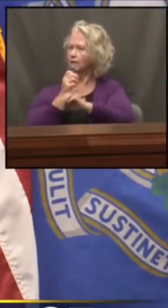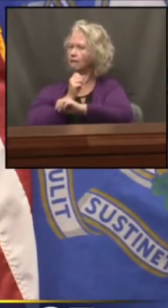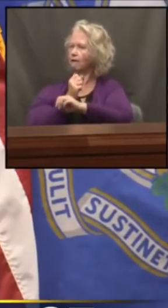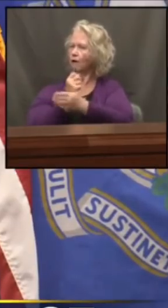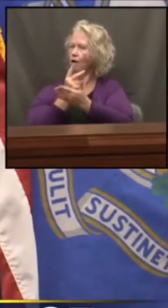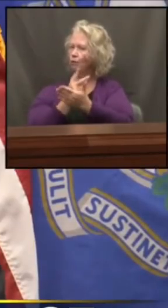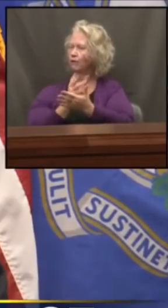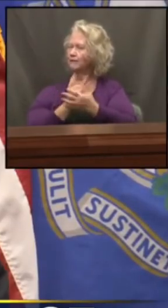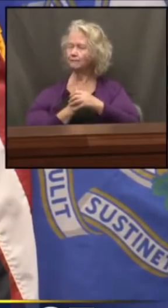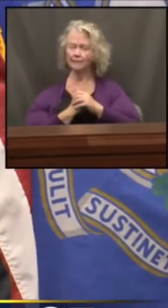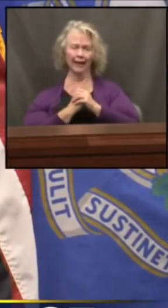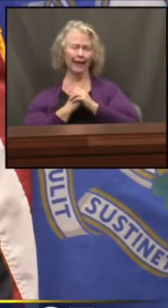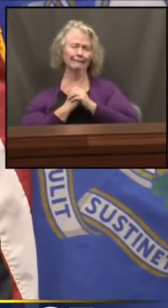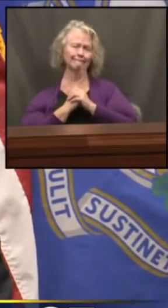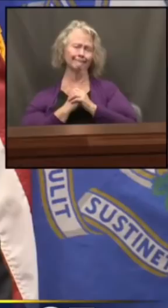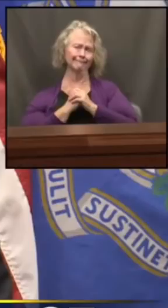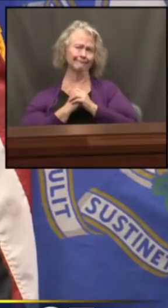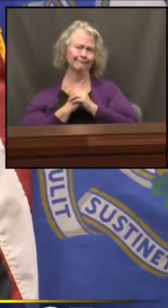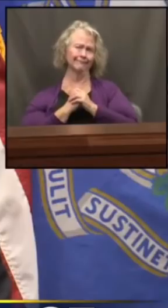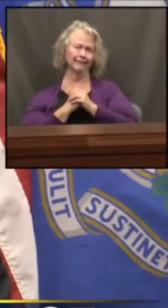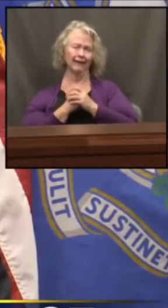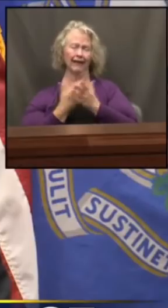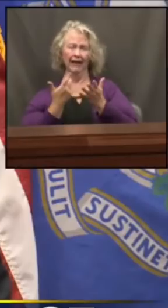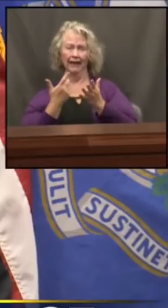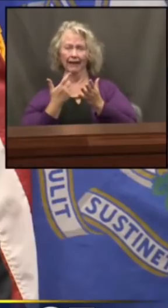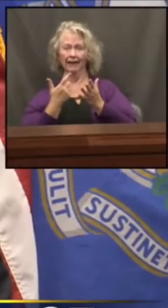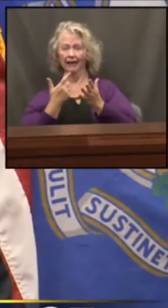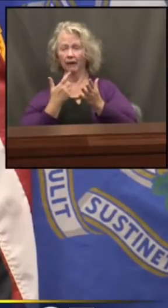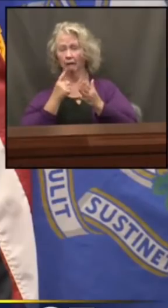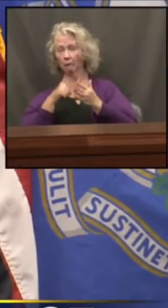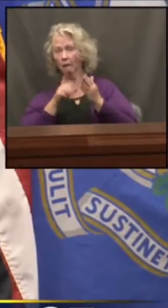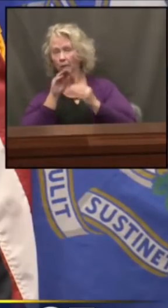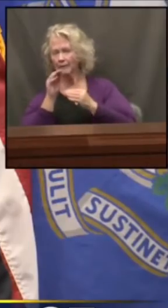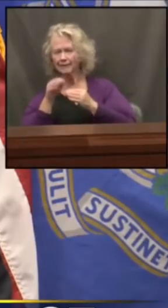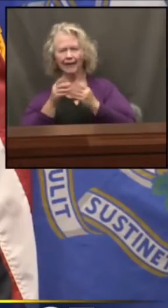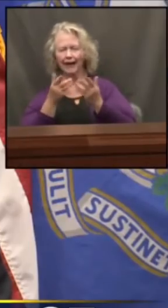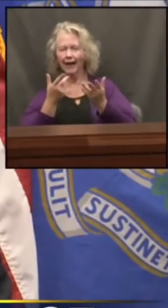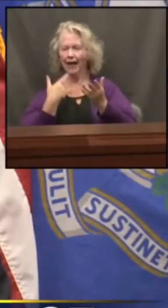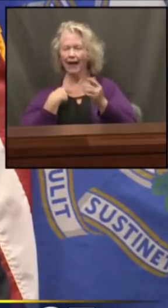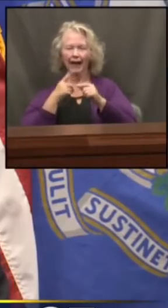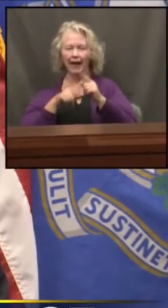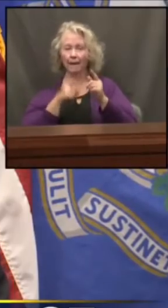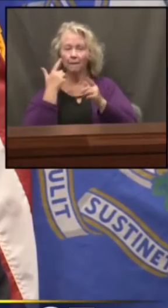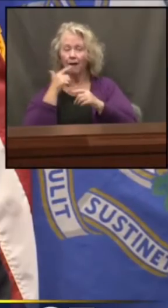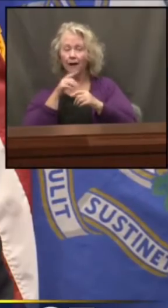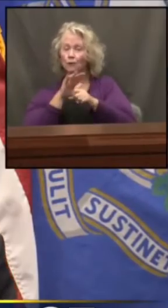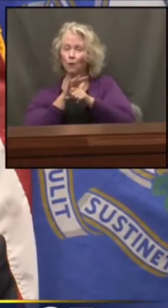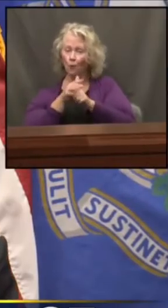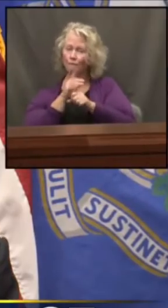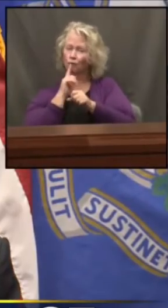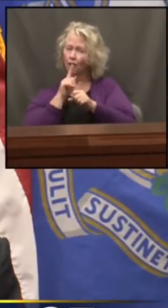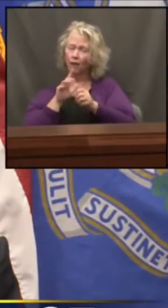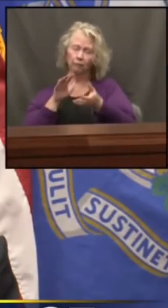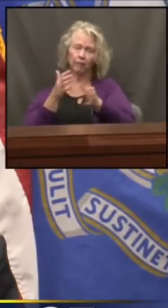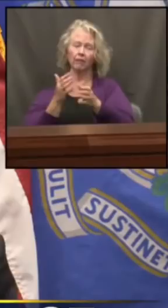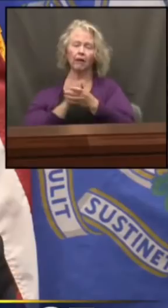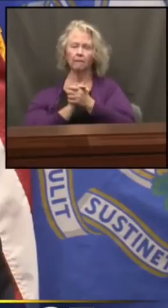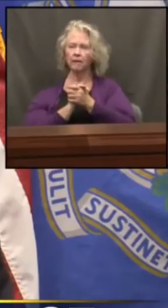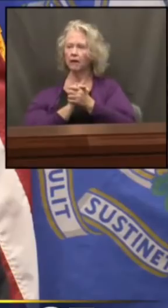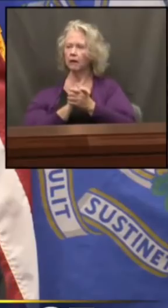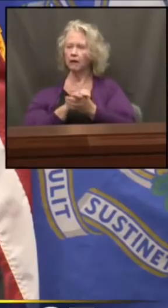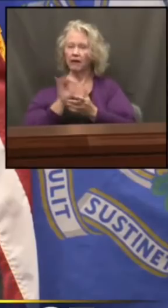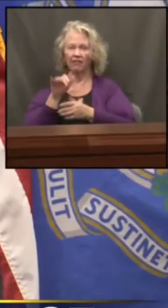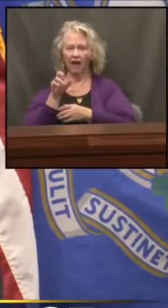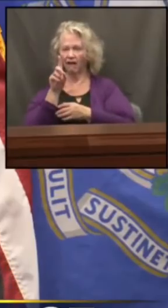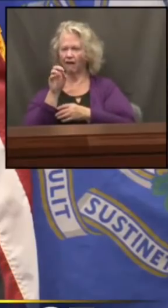I can't give a number, Hugh, because COVID has just thrown so many curveballs. Where did Delta come from? I